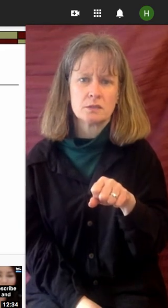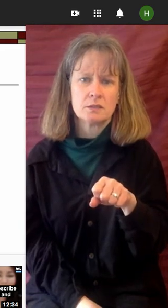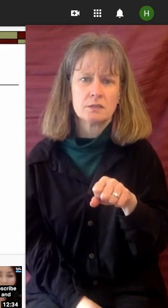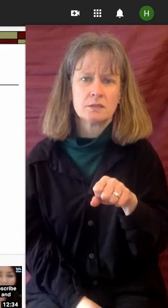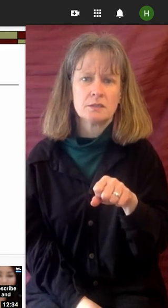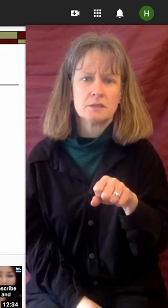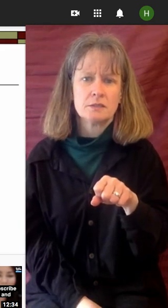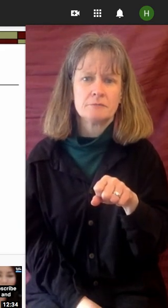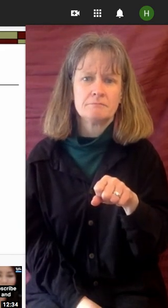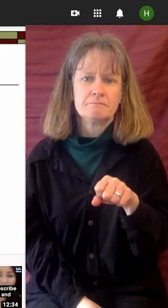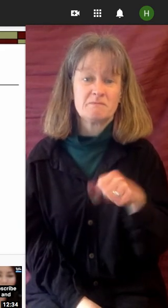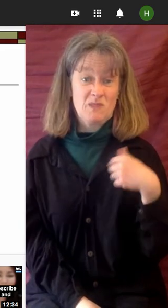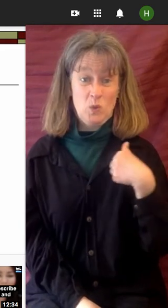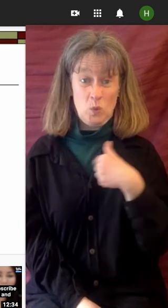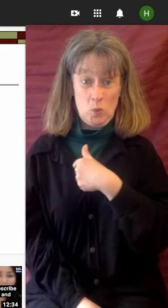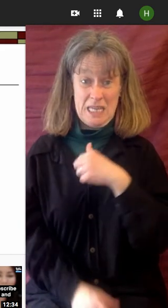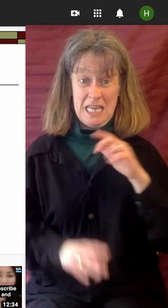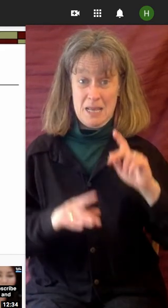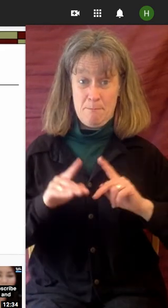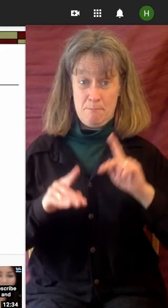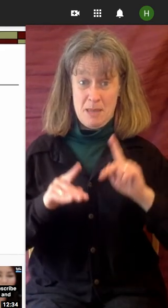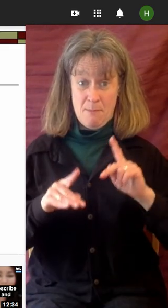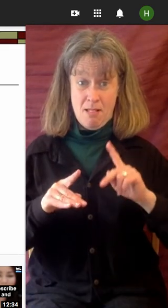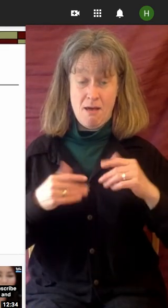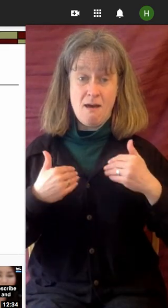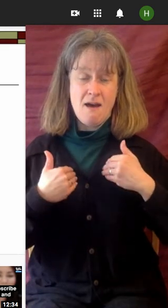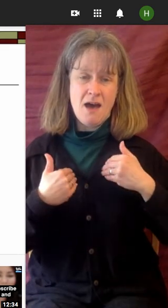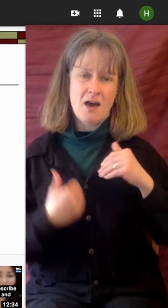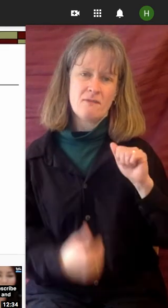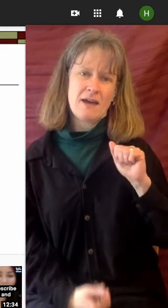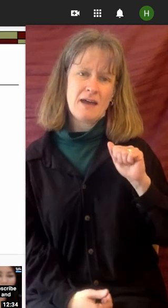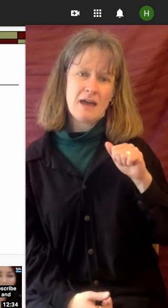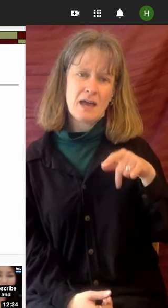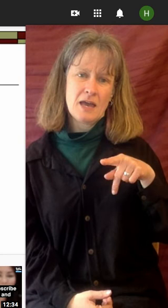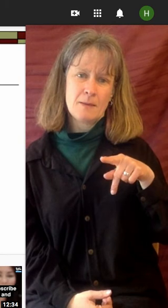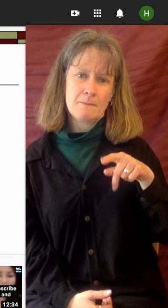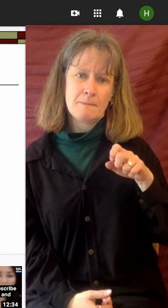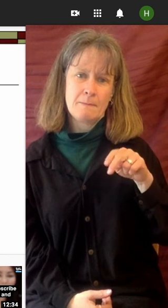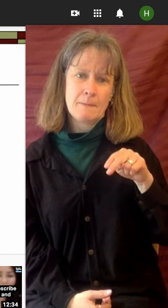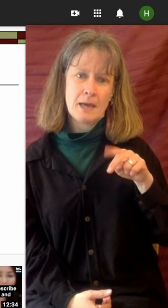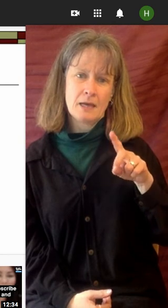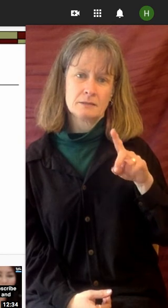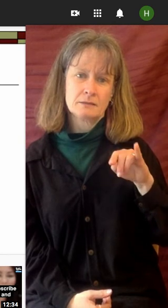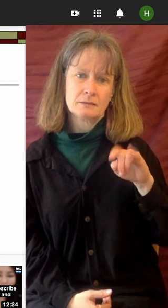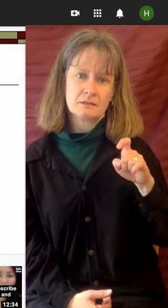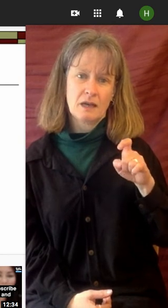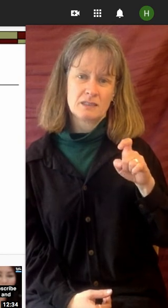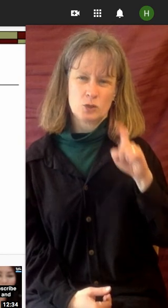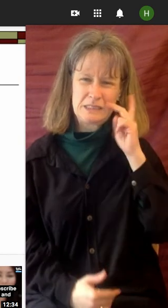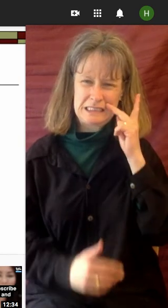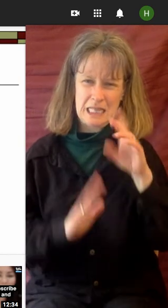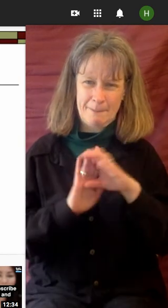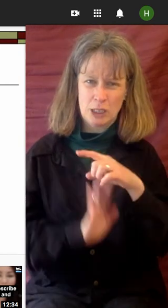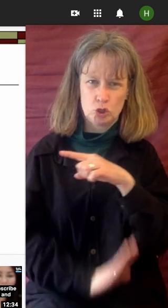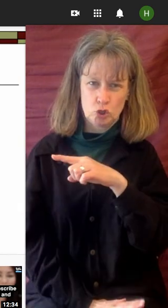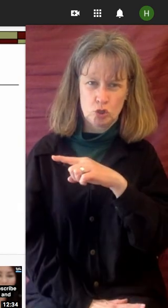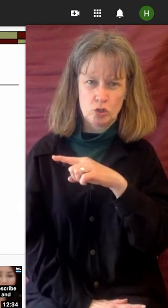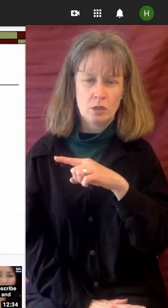bodies. We have an appendix that shows that we maybe had a different